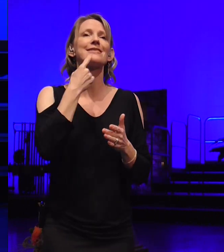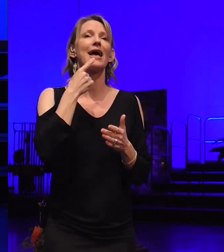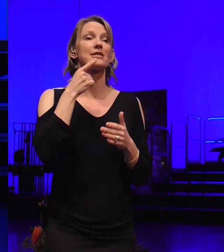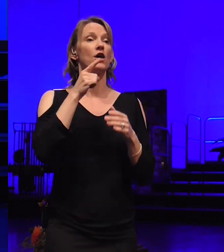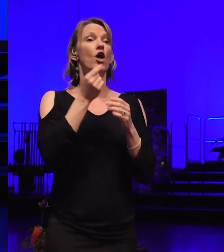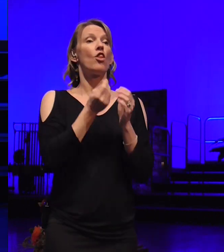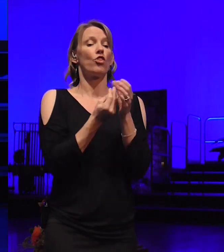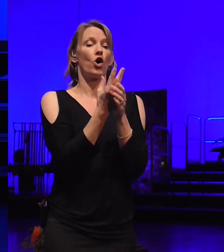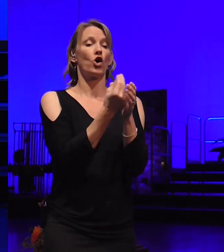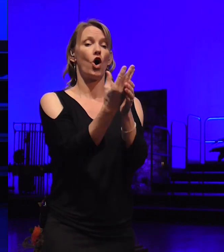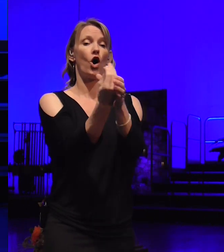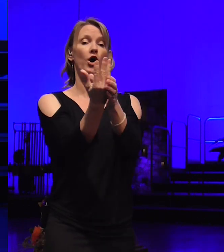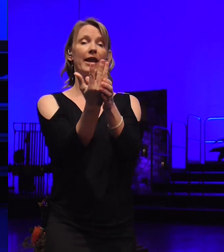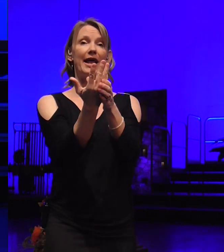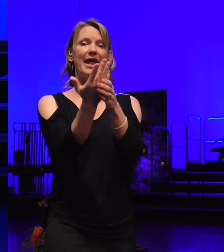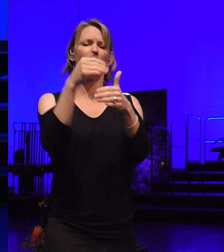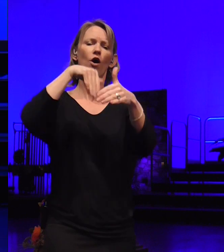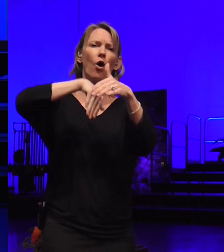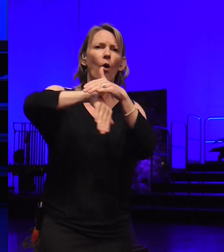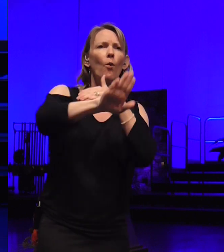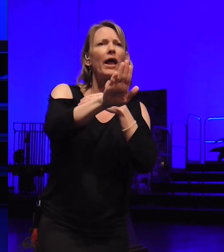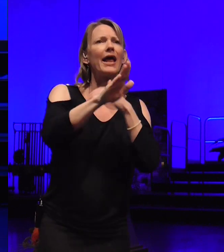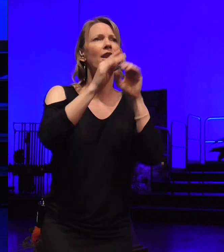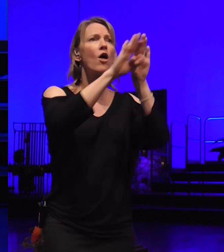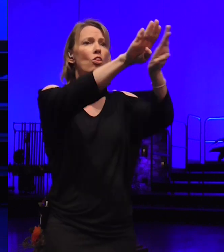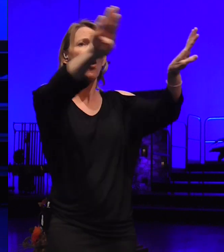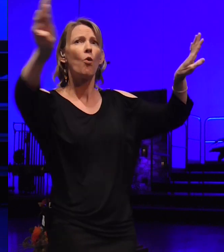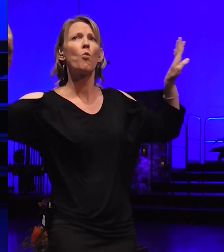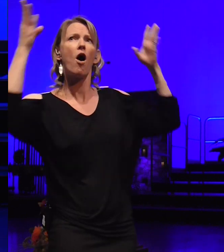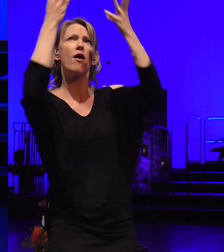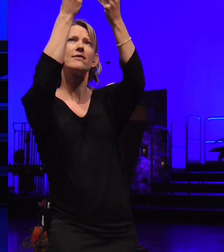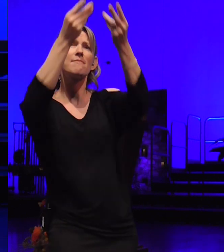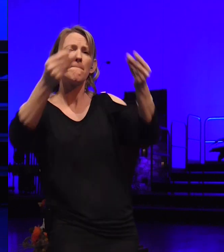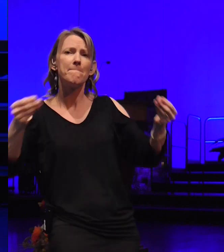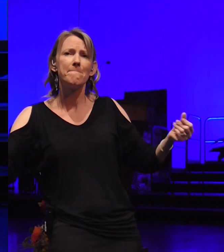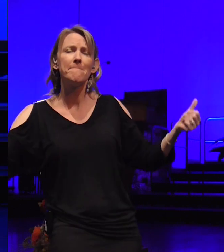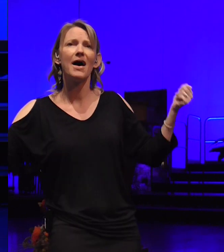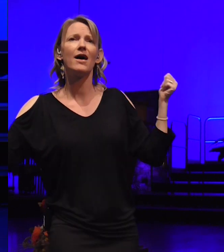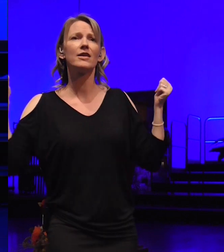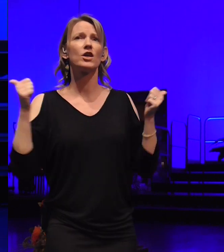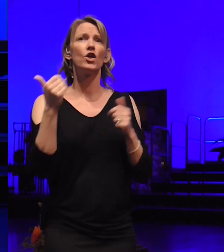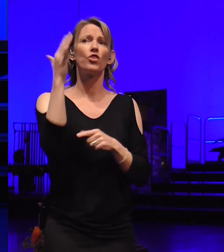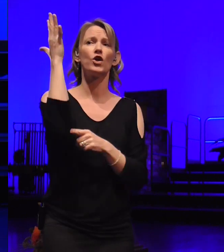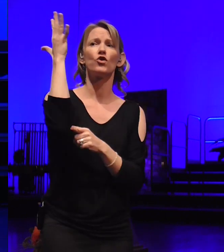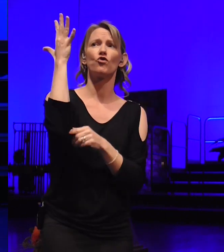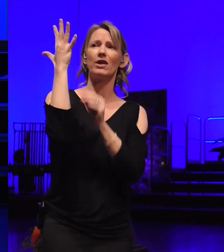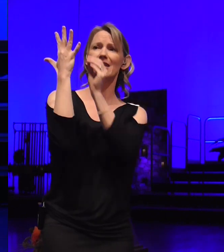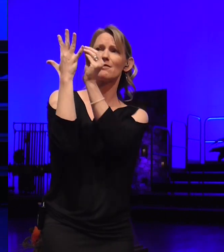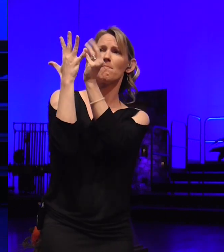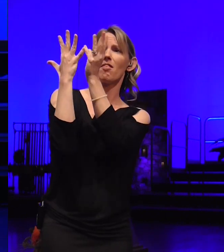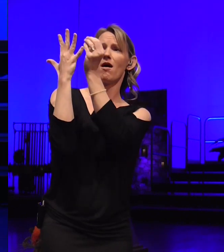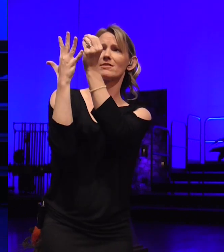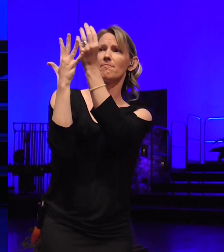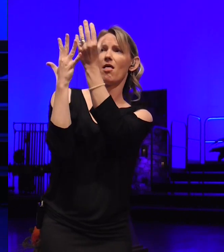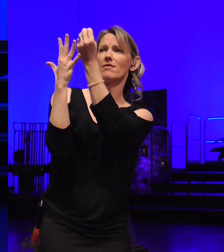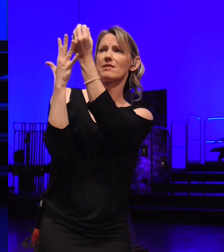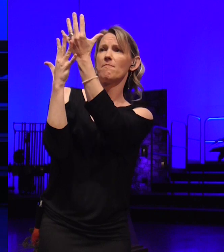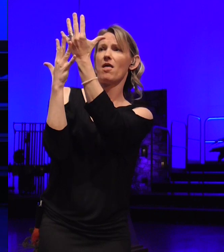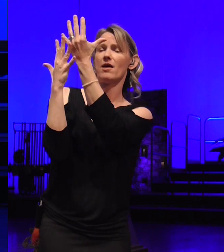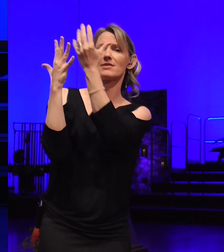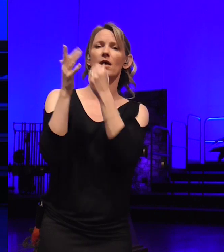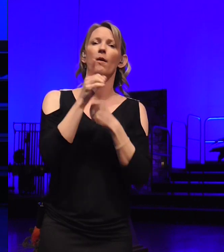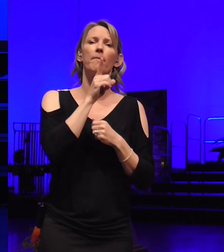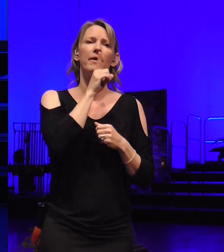the garden where the walls melt and the trees blossom in vibrant quietude.